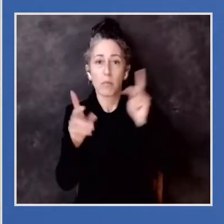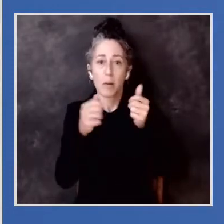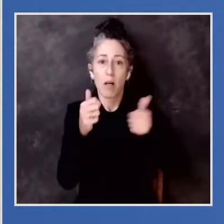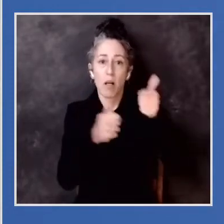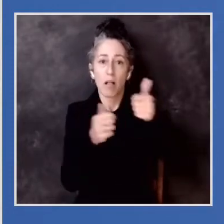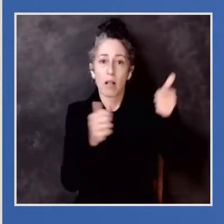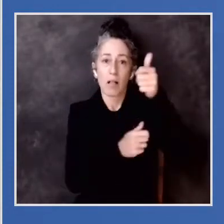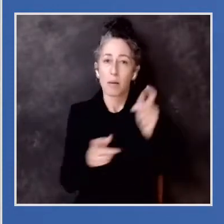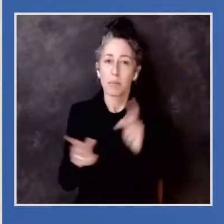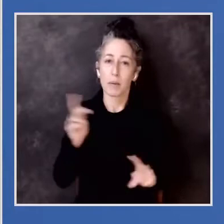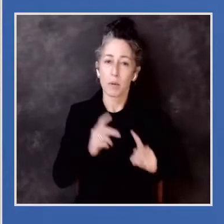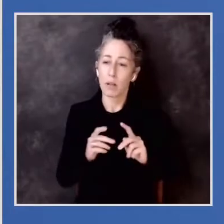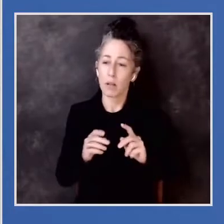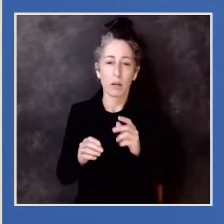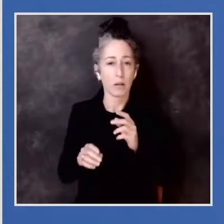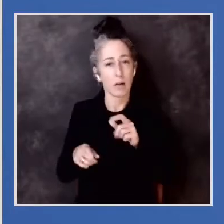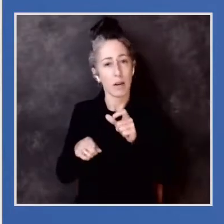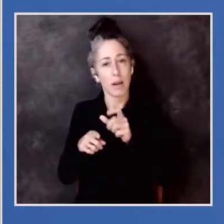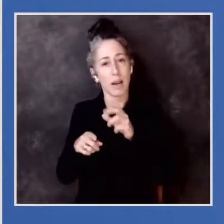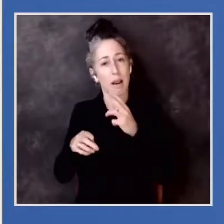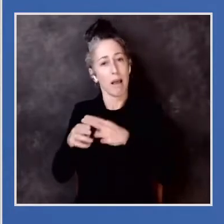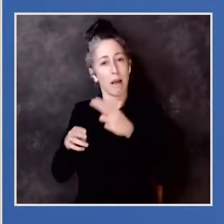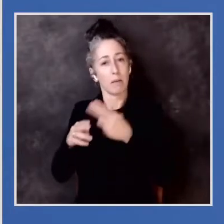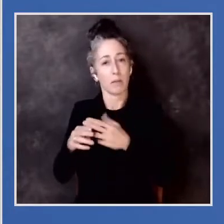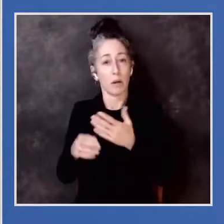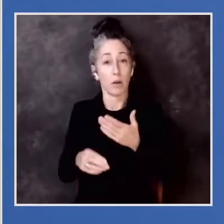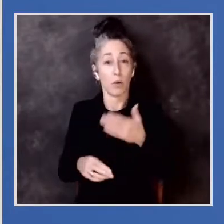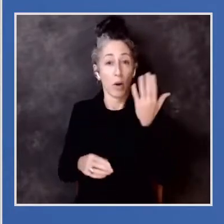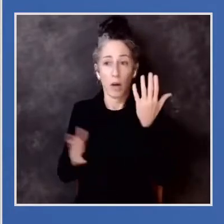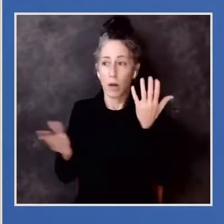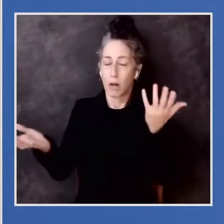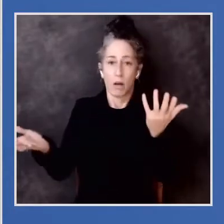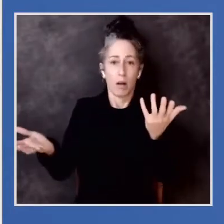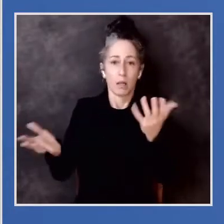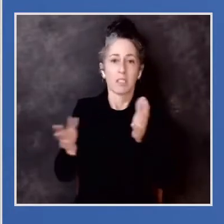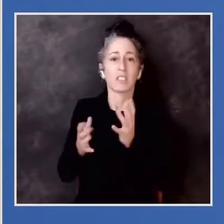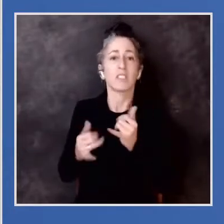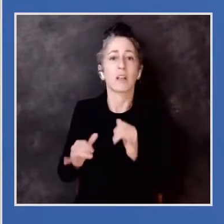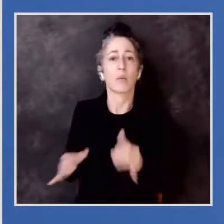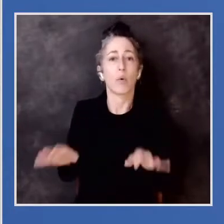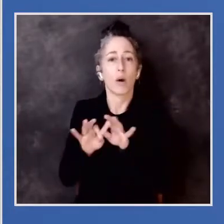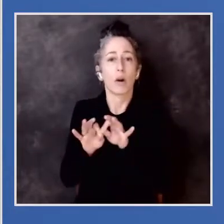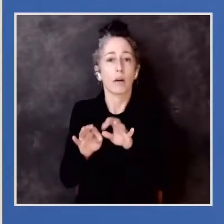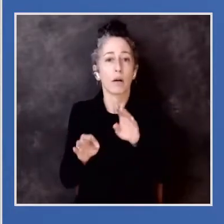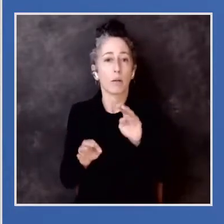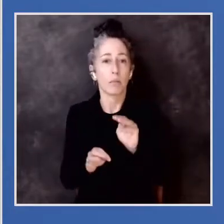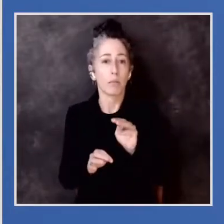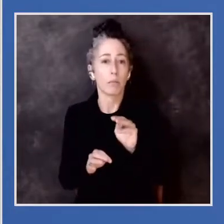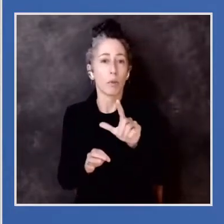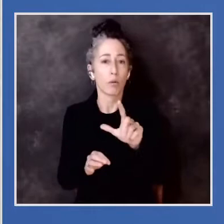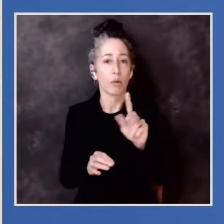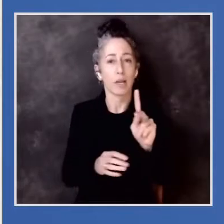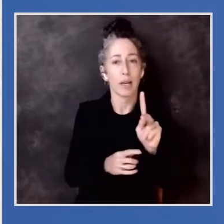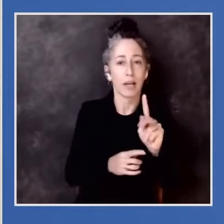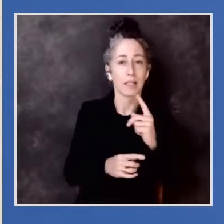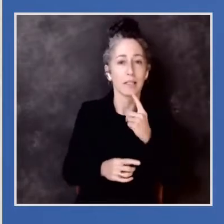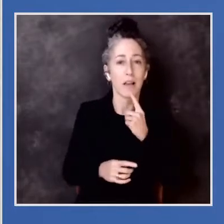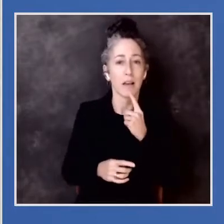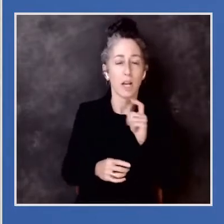who risk their lives to, in the words of Dr. King, bend the arc of the moral universe toward justice.